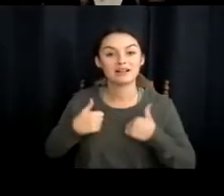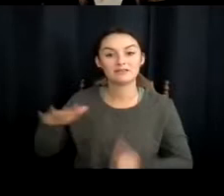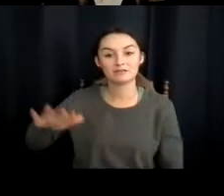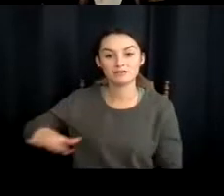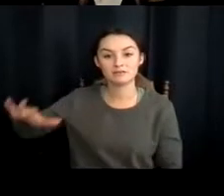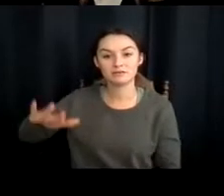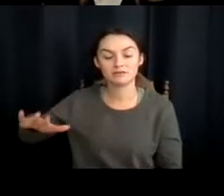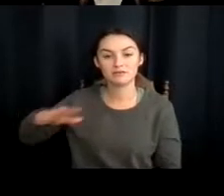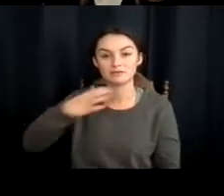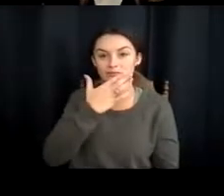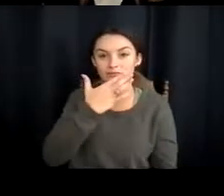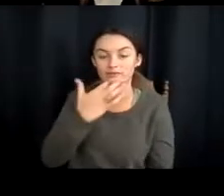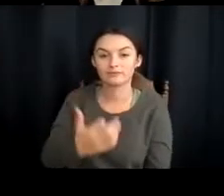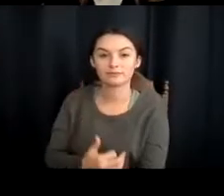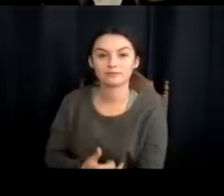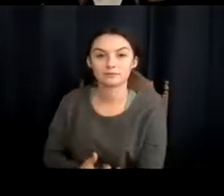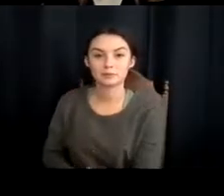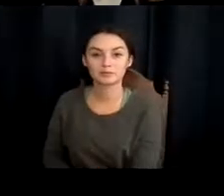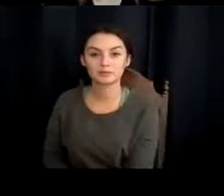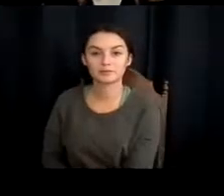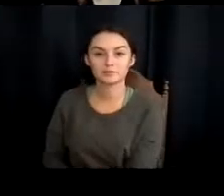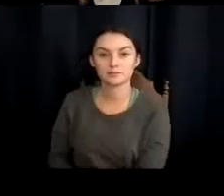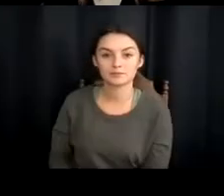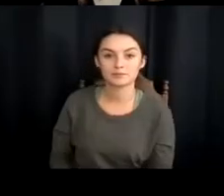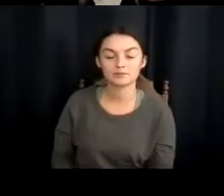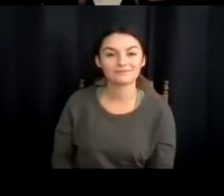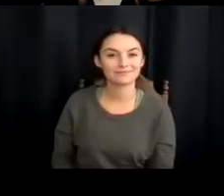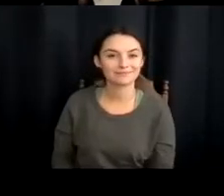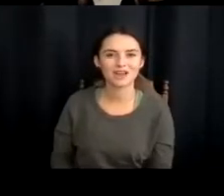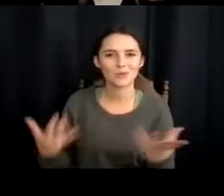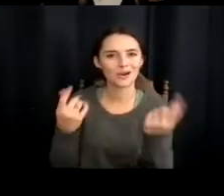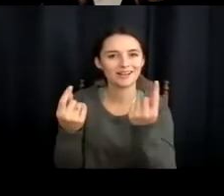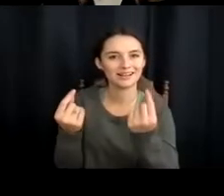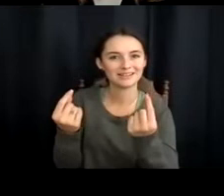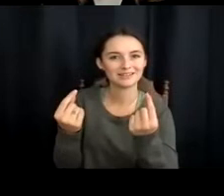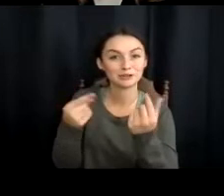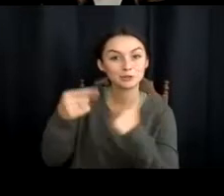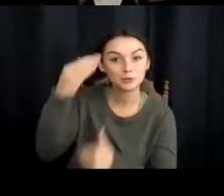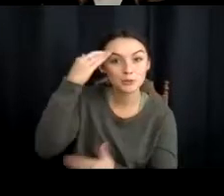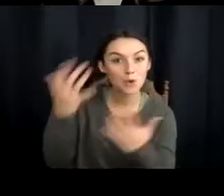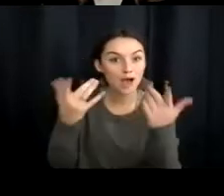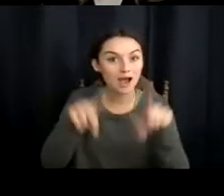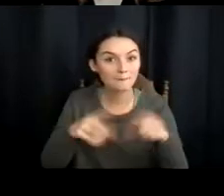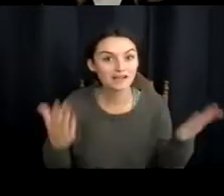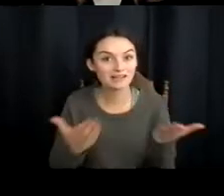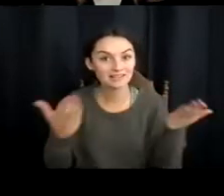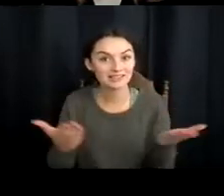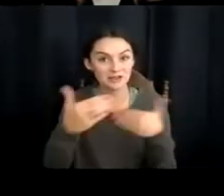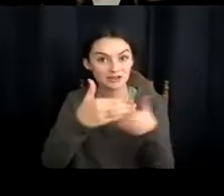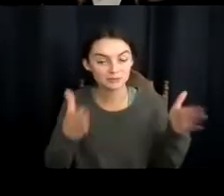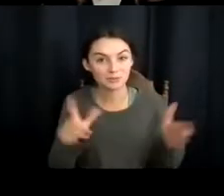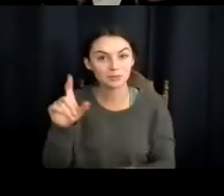to represent them in this chamber. And what do they do here? Does anybody know what happens in this room? What